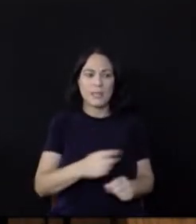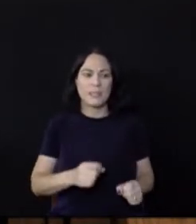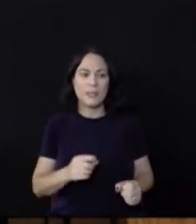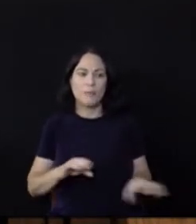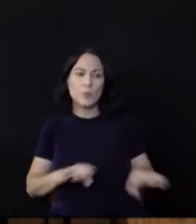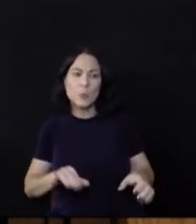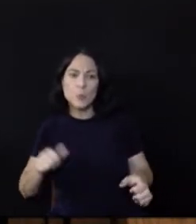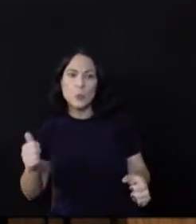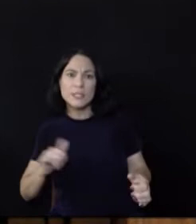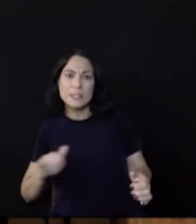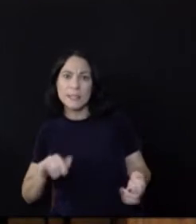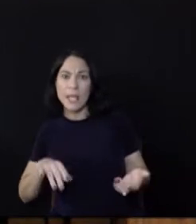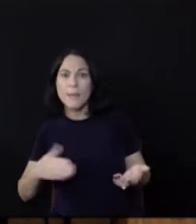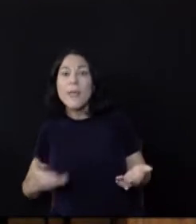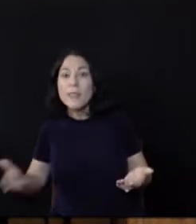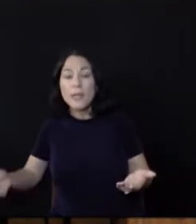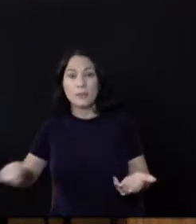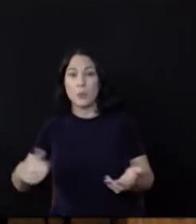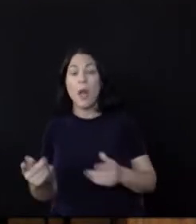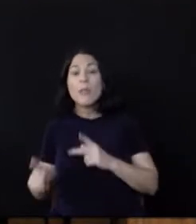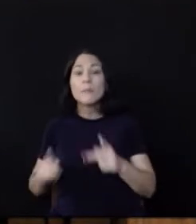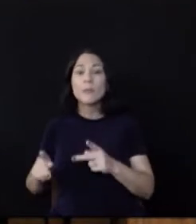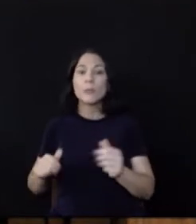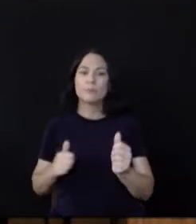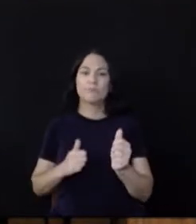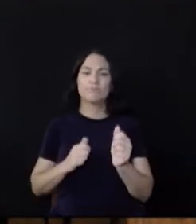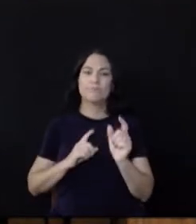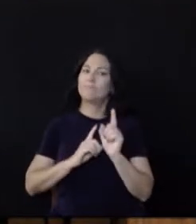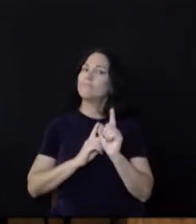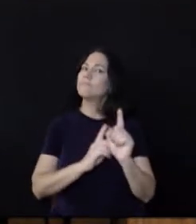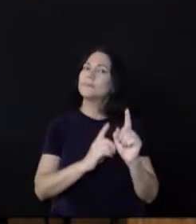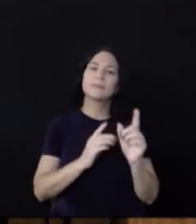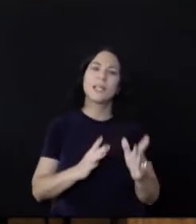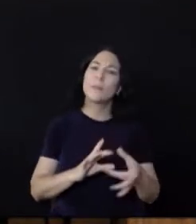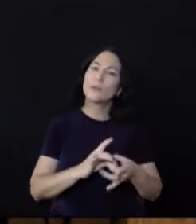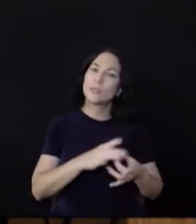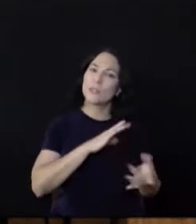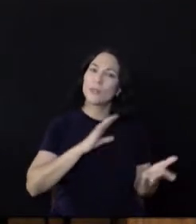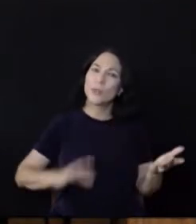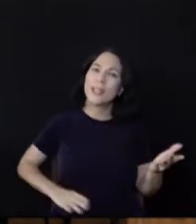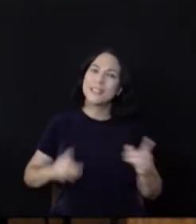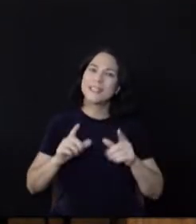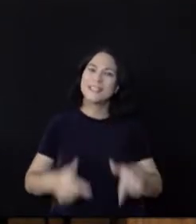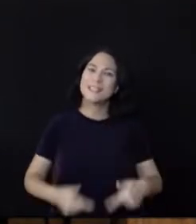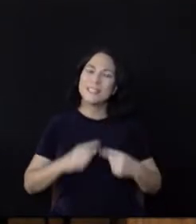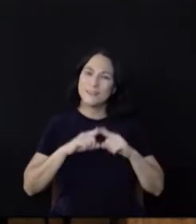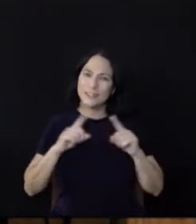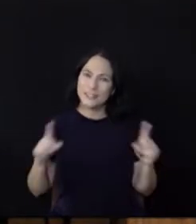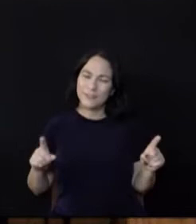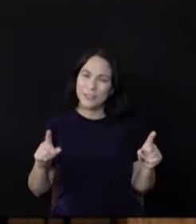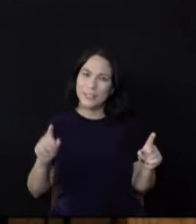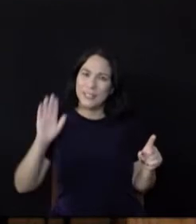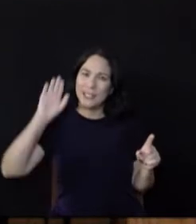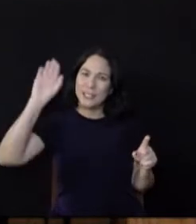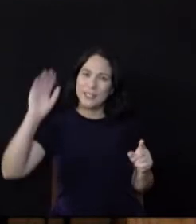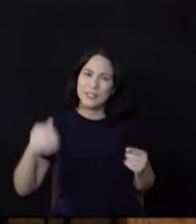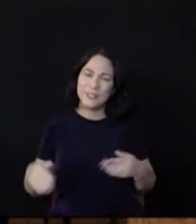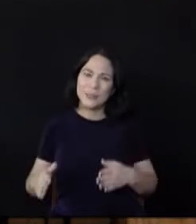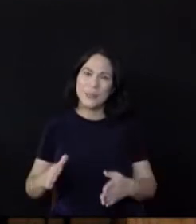others, disciples of Christ, my friends, will live by a very different way. His